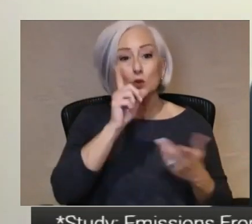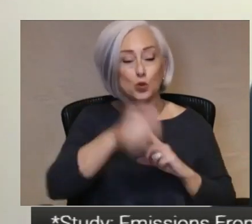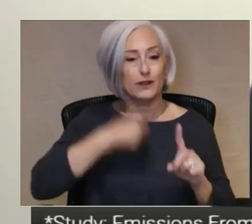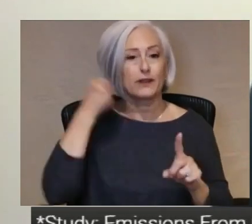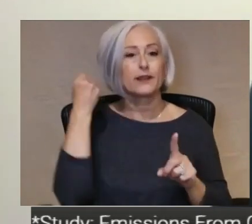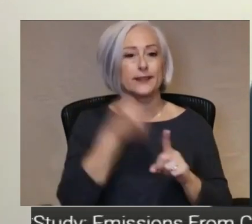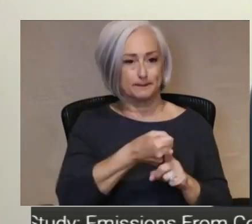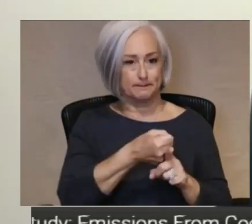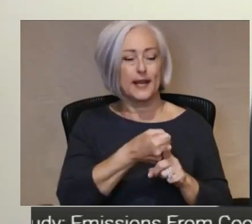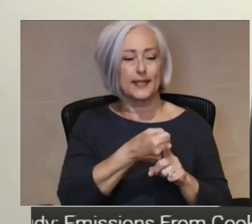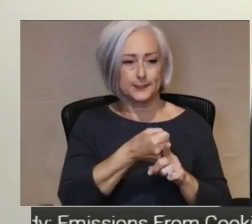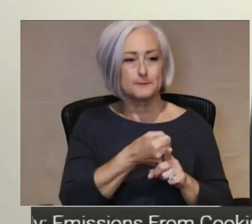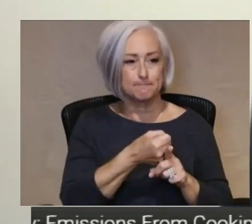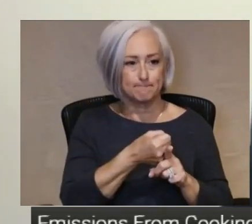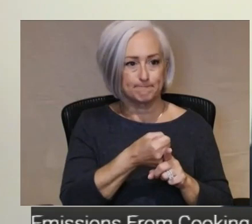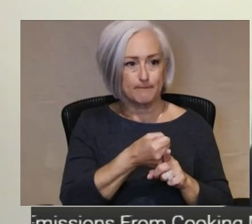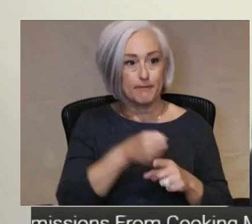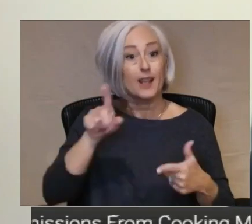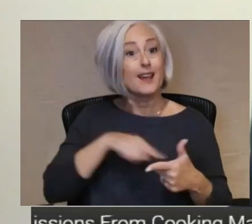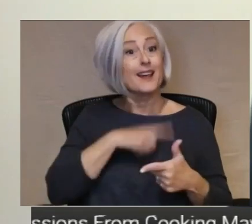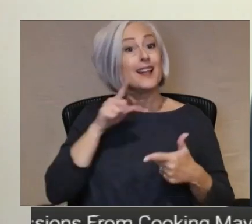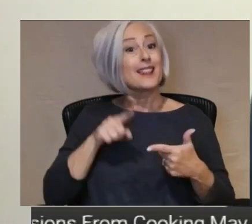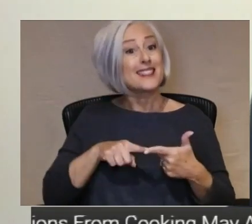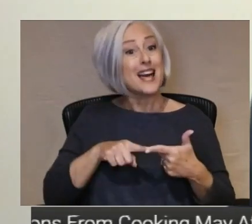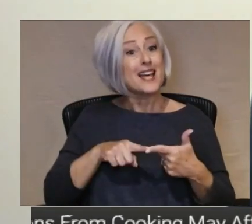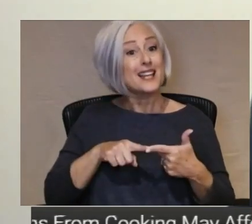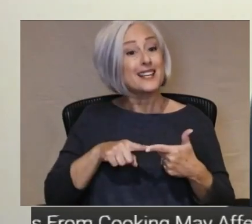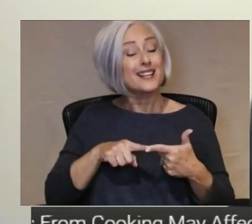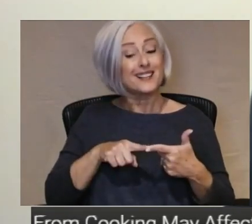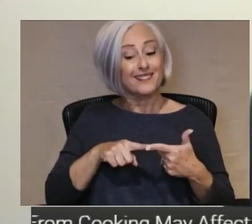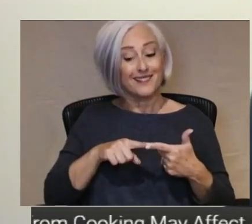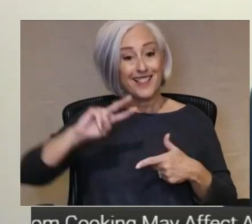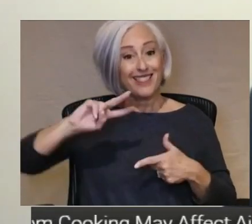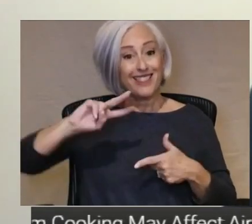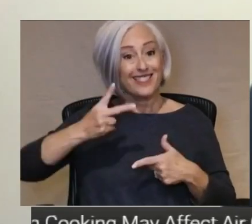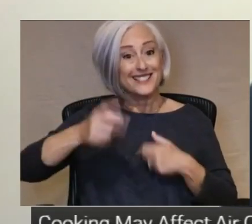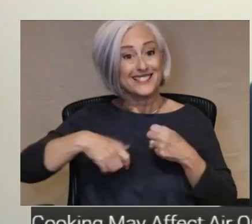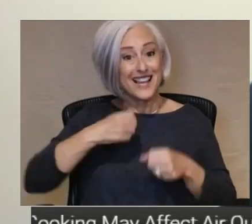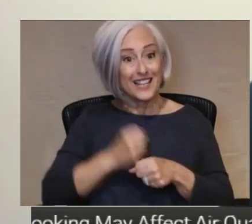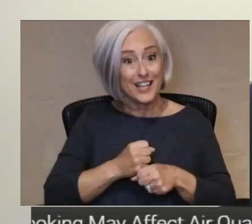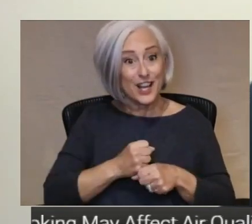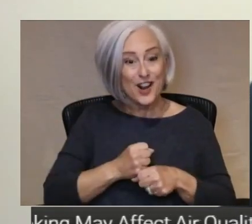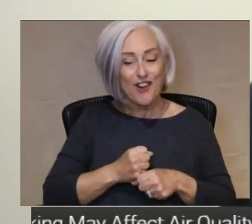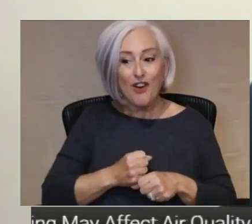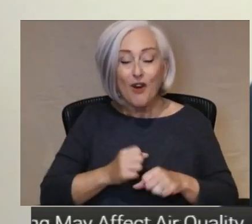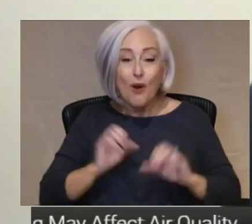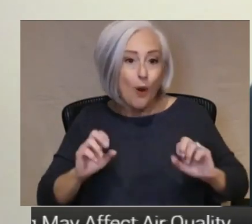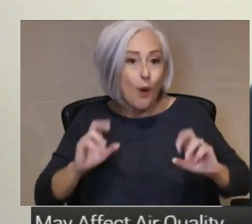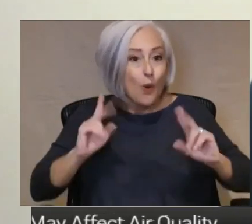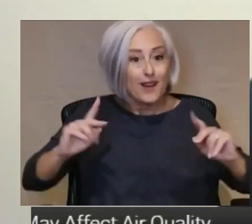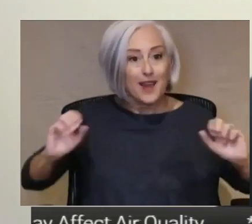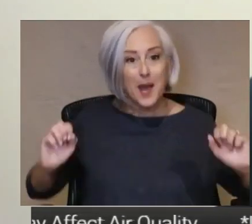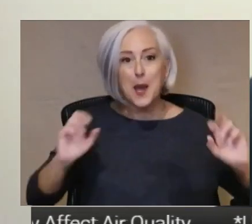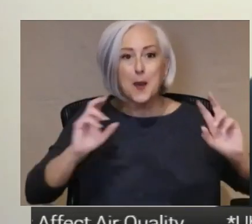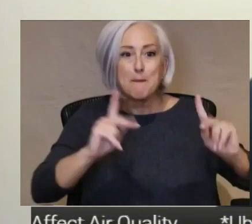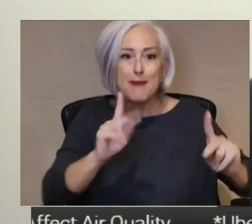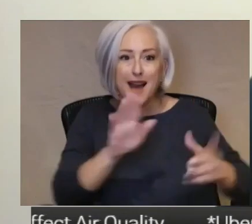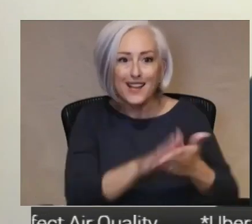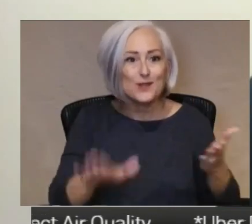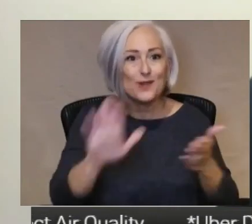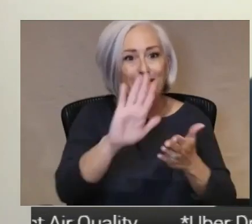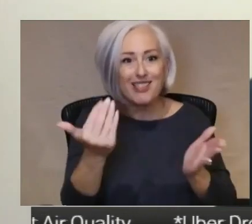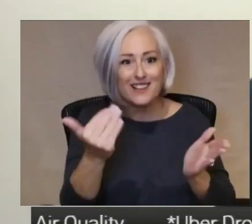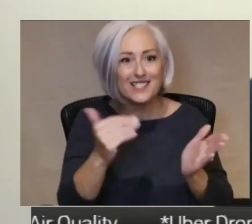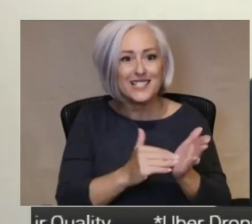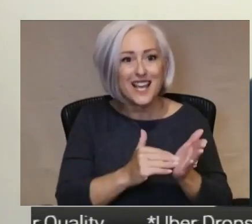think that then once there was the next year was kind of the, okay, we're going to go back to in person. And then again, you